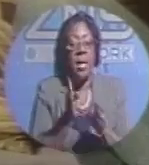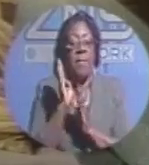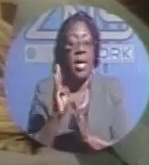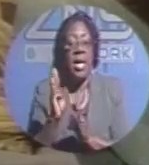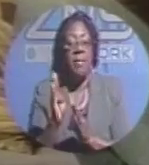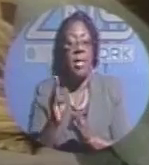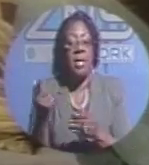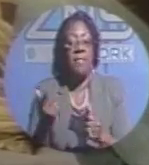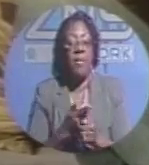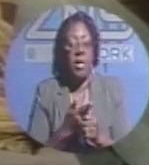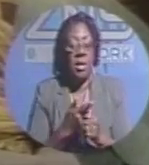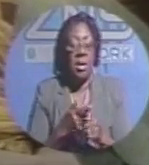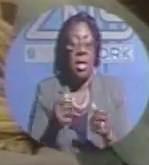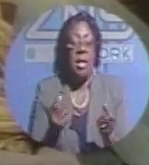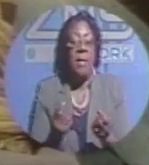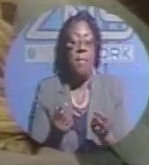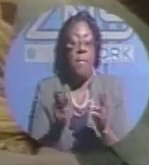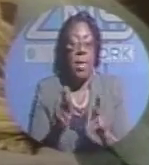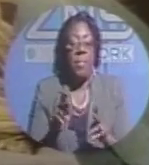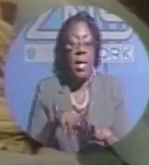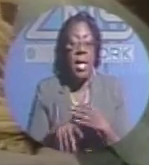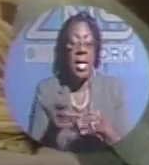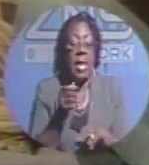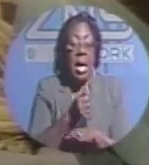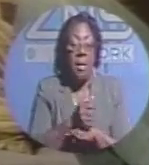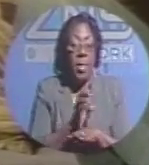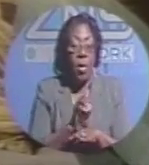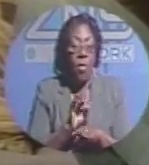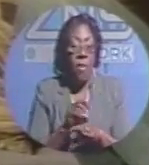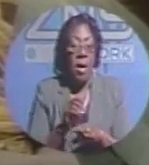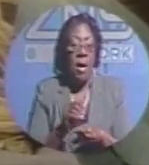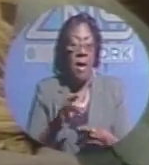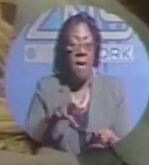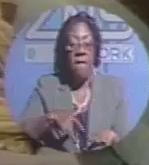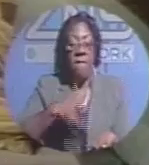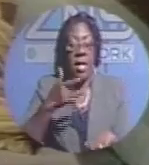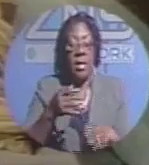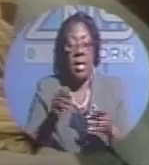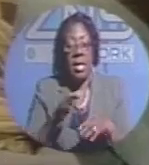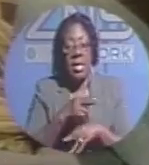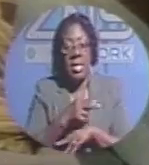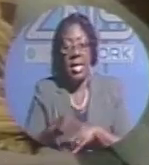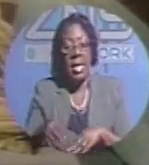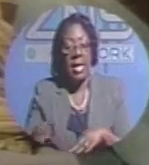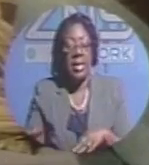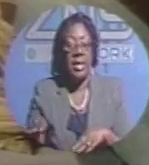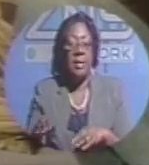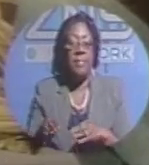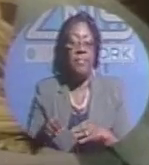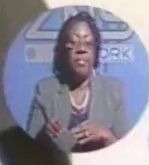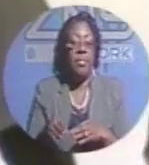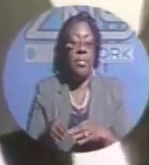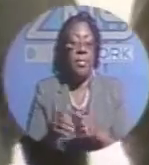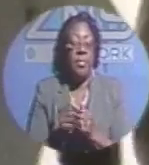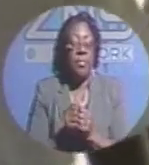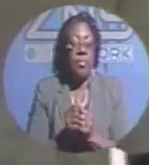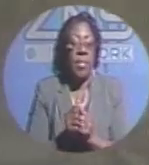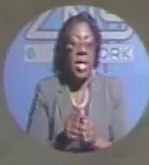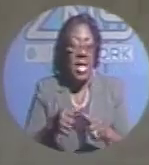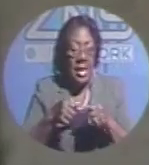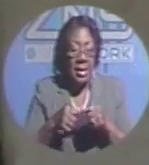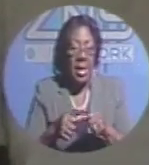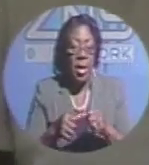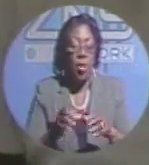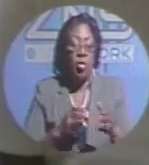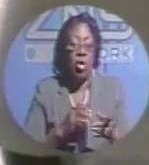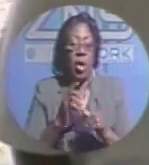in North Abaco, and my message at the time, the vision that we shared, was they connected with it. As he continues the